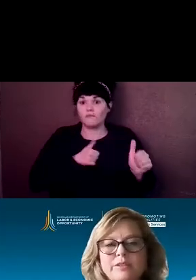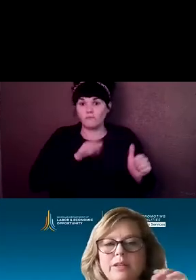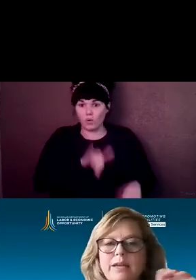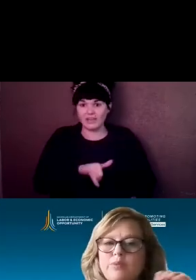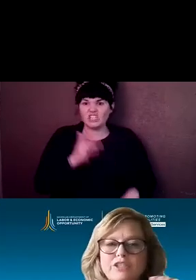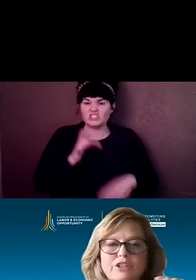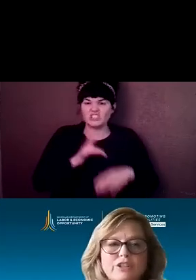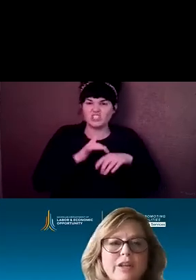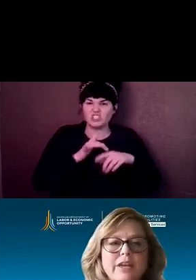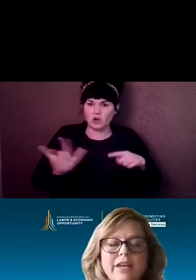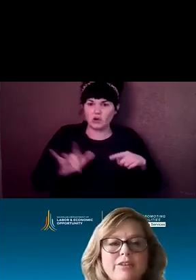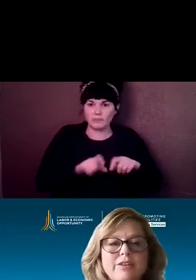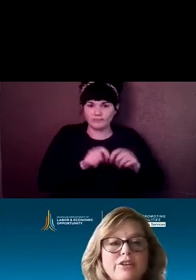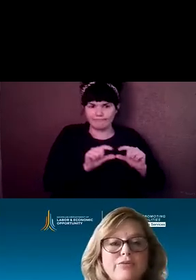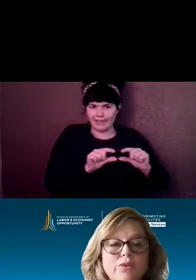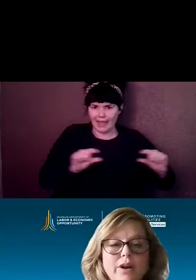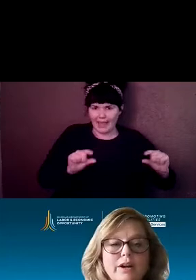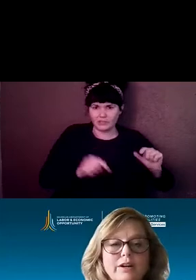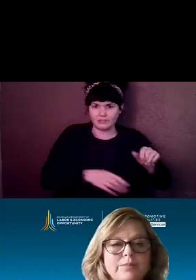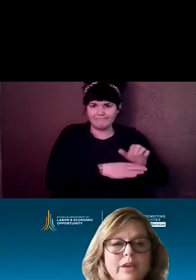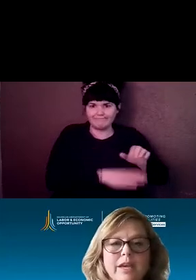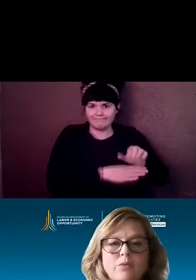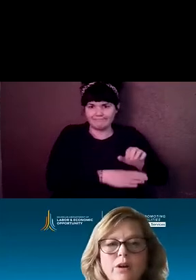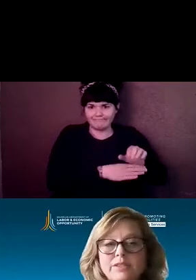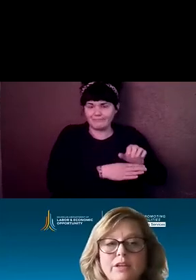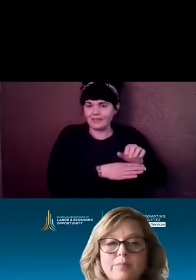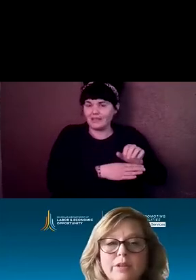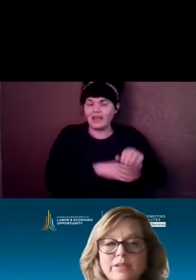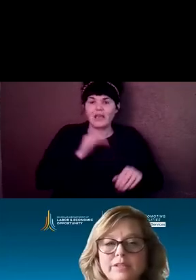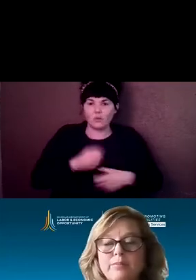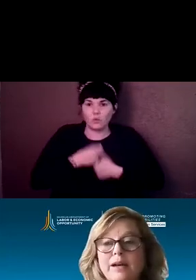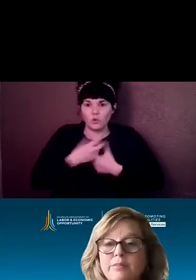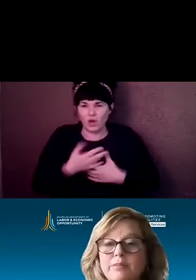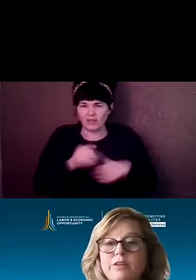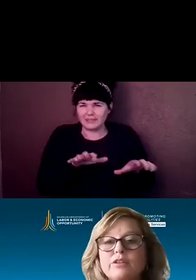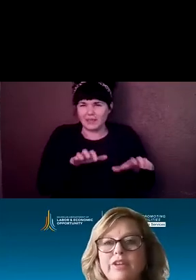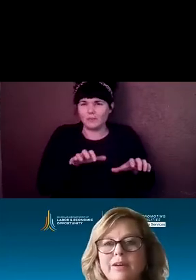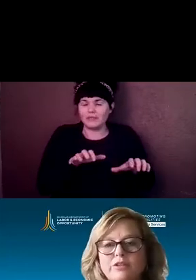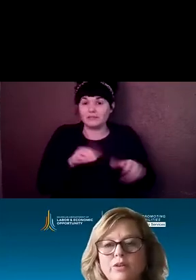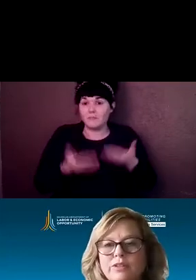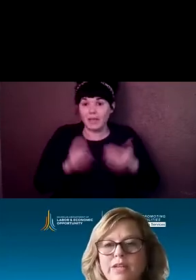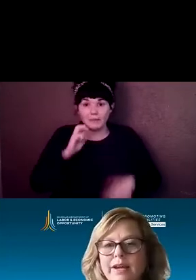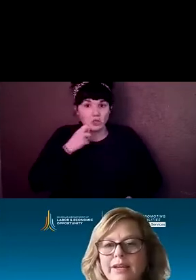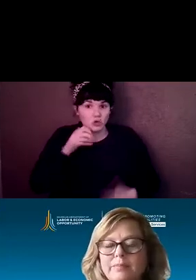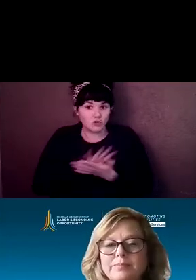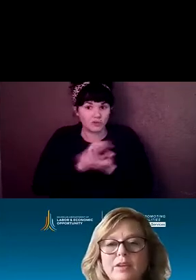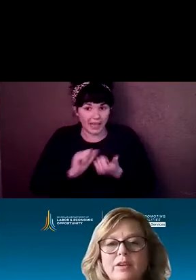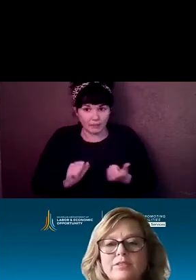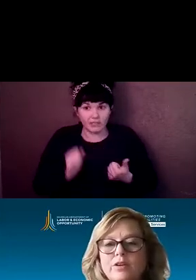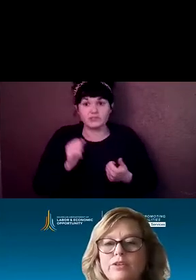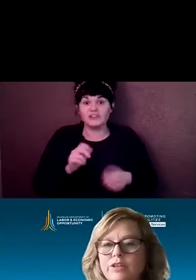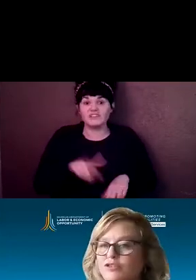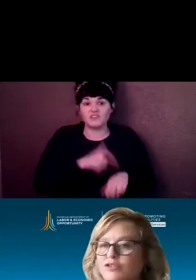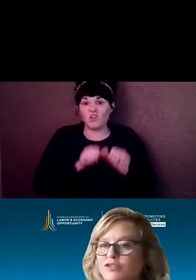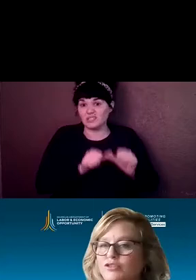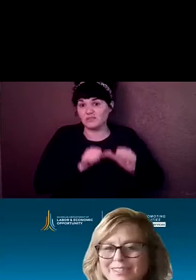puts a lot of pressure into your forearm and will cause numbness and possibly nerve damage over time. So